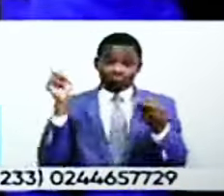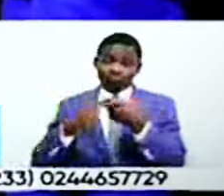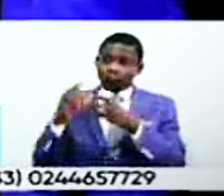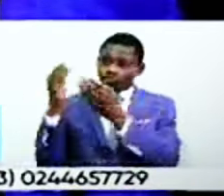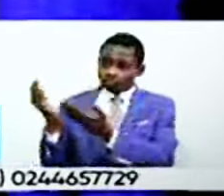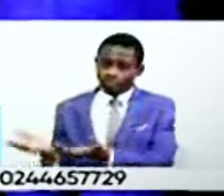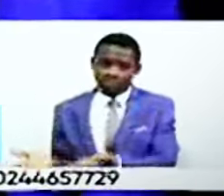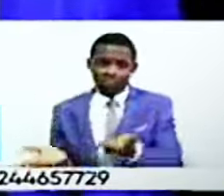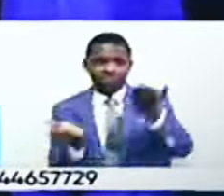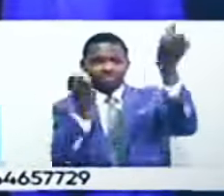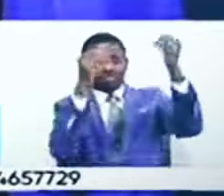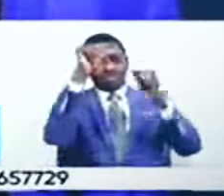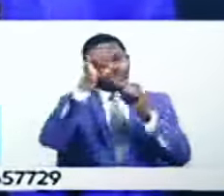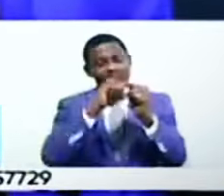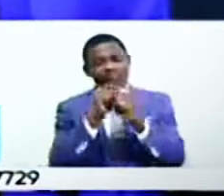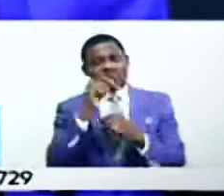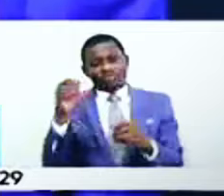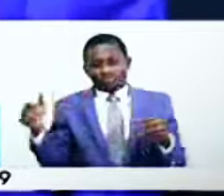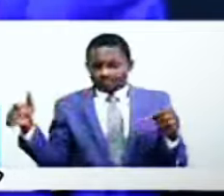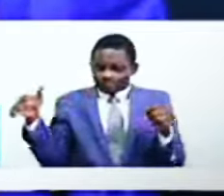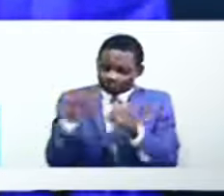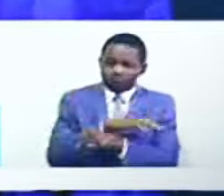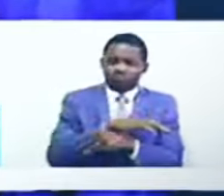fully mature in